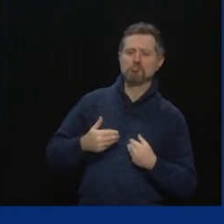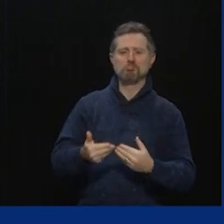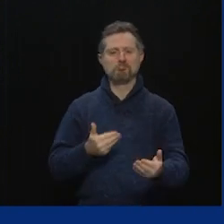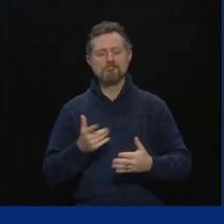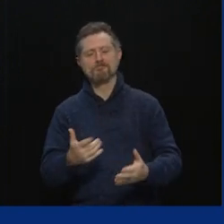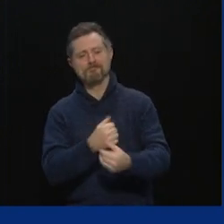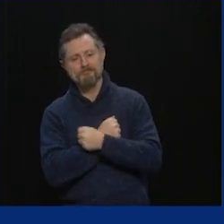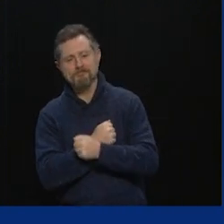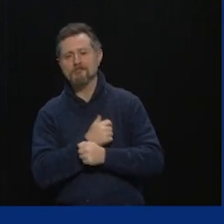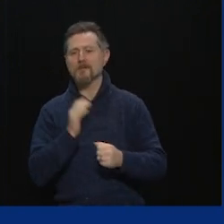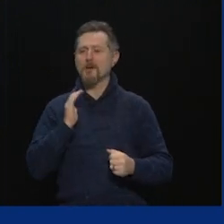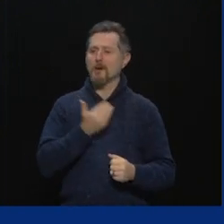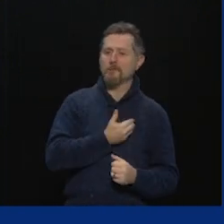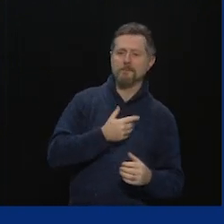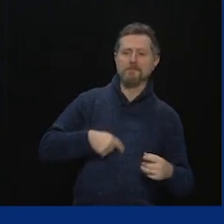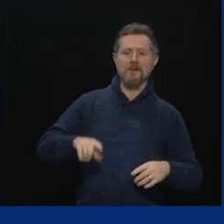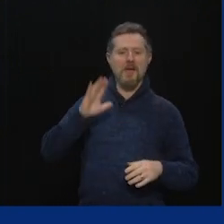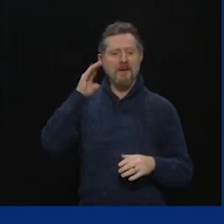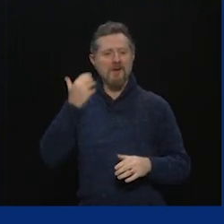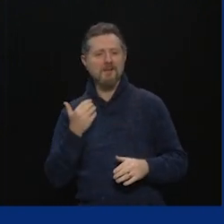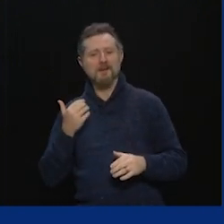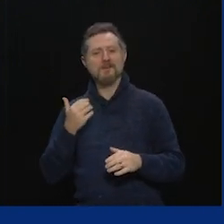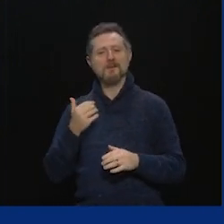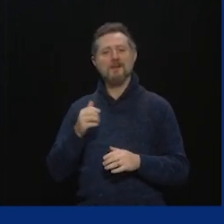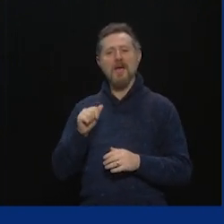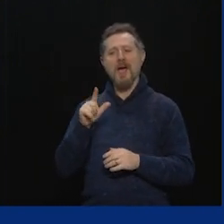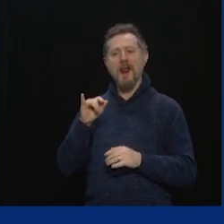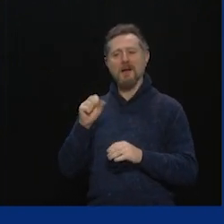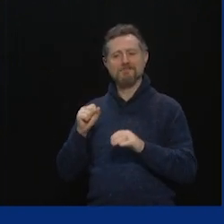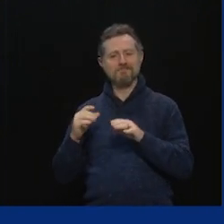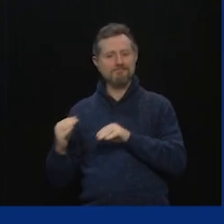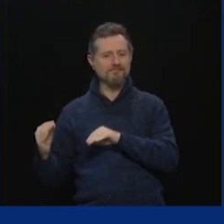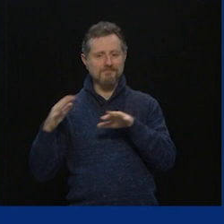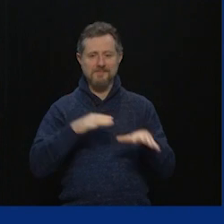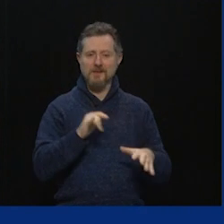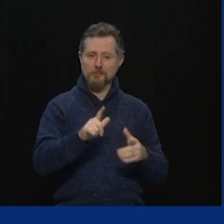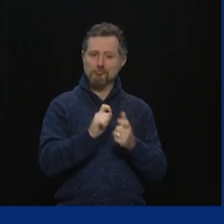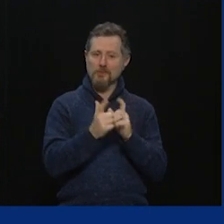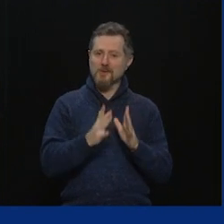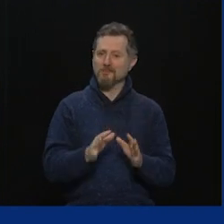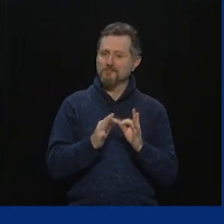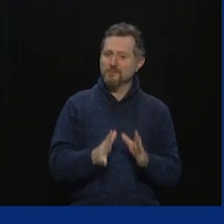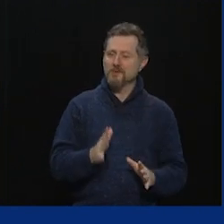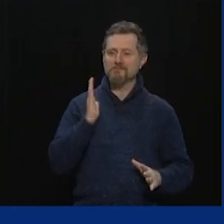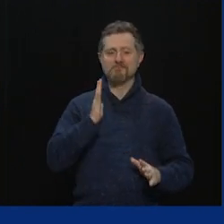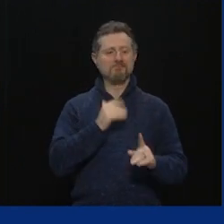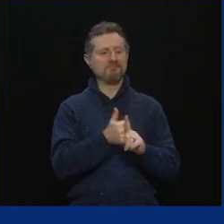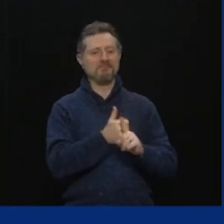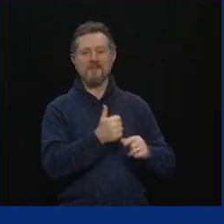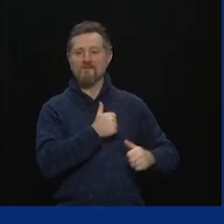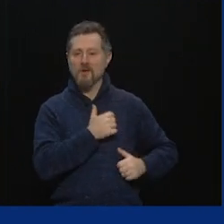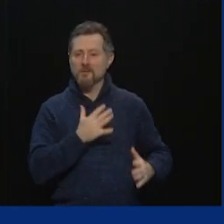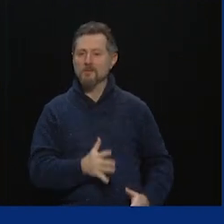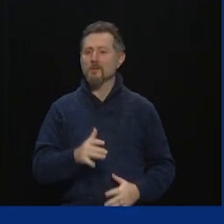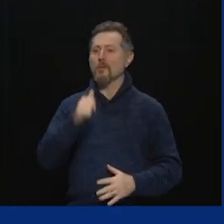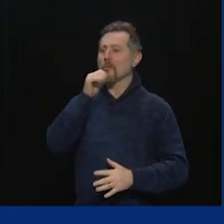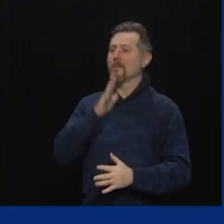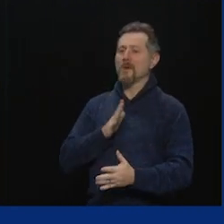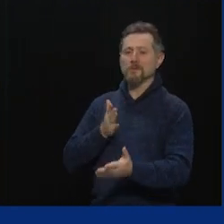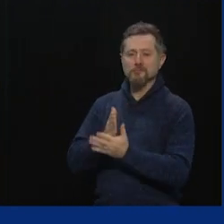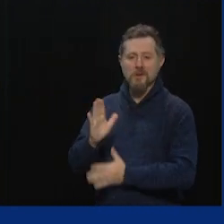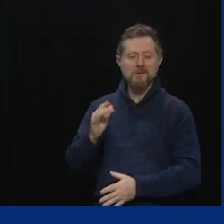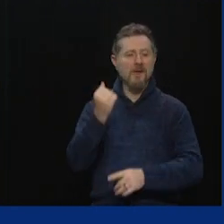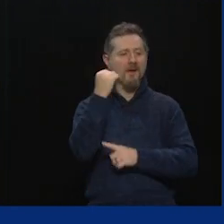allies. These allies are translators, they're veterans, they're humanitarian workers, journalists, women's rights activists, and